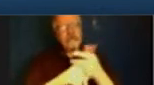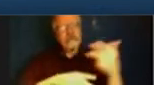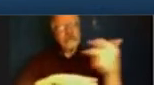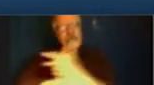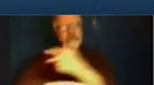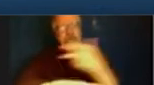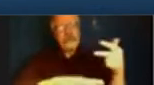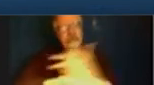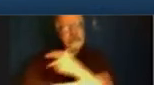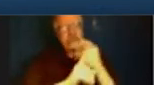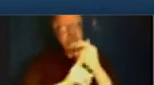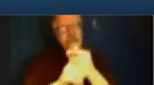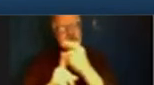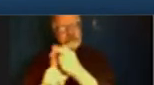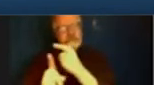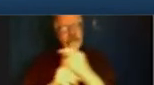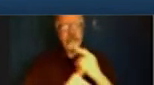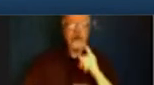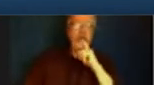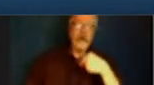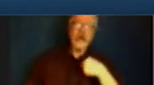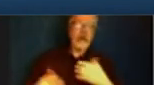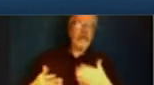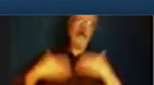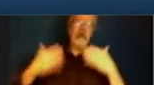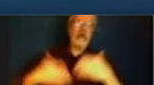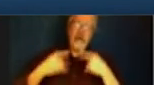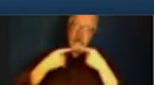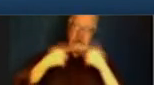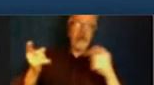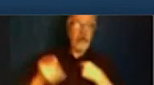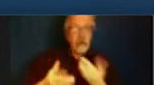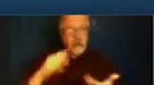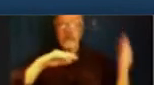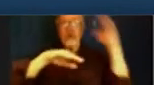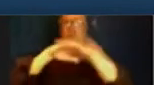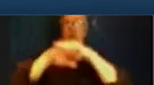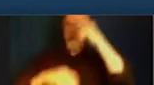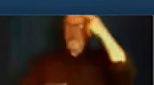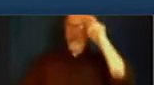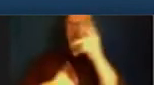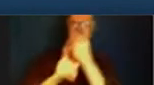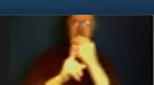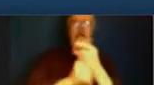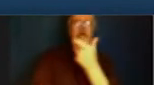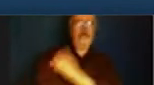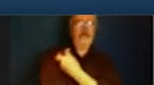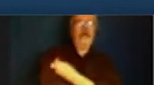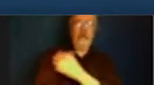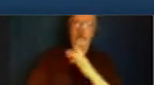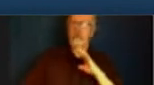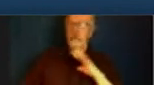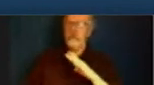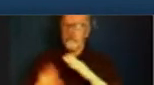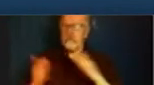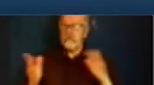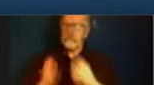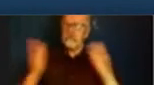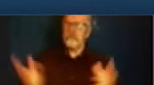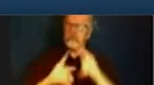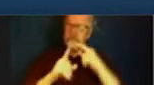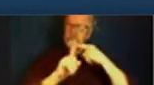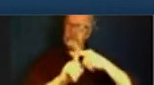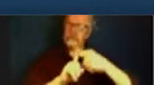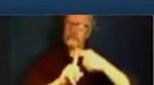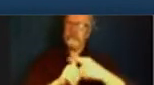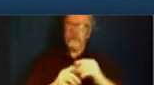our capacity for administering these doses. Now, it's one thing to have capacity, but we want to get shots in arms. So we need people